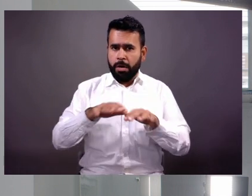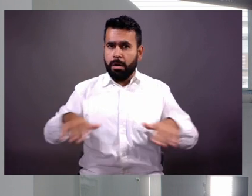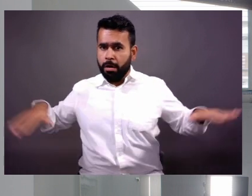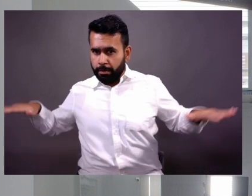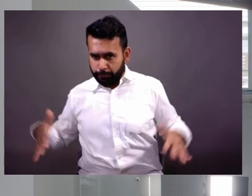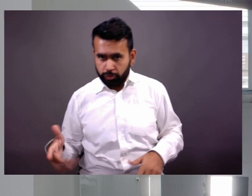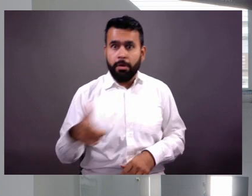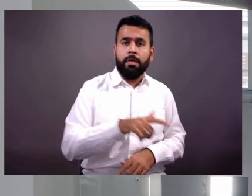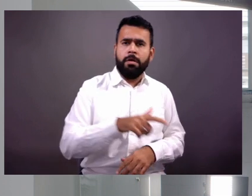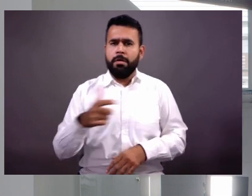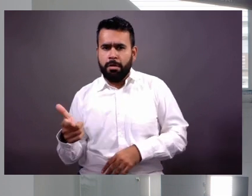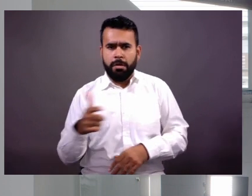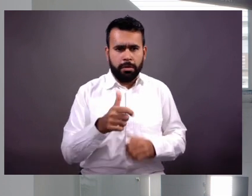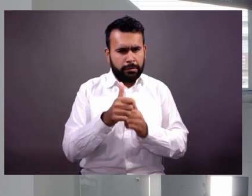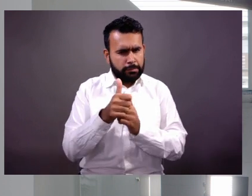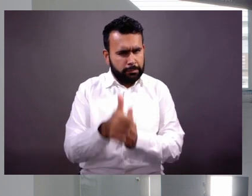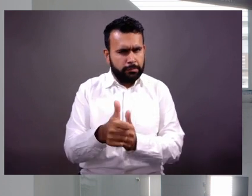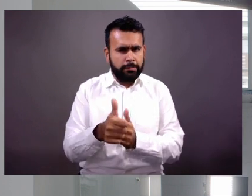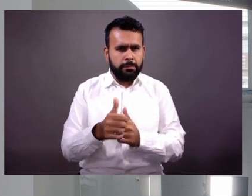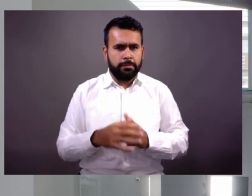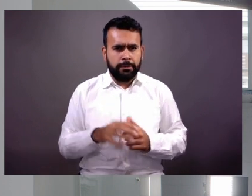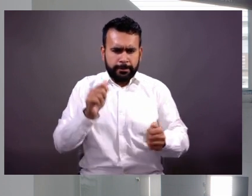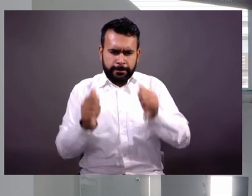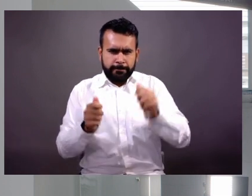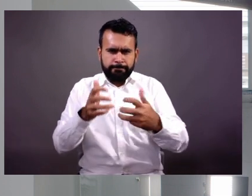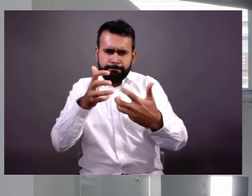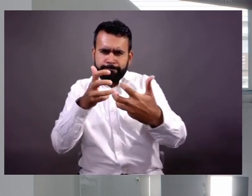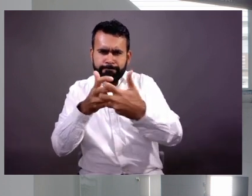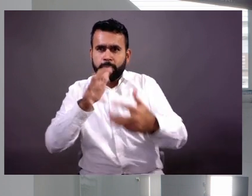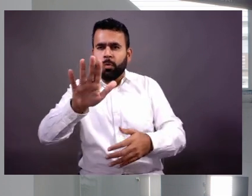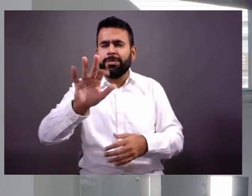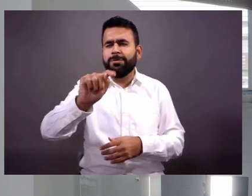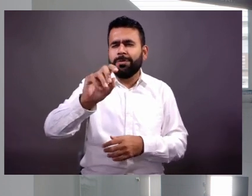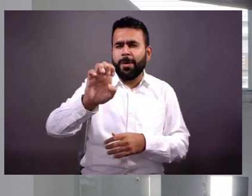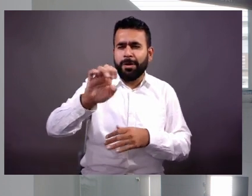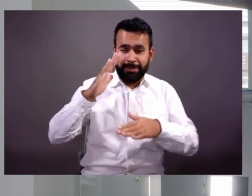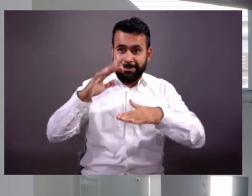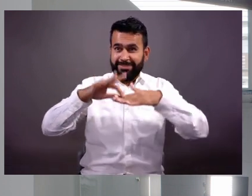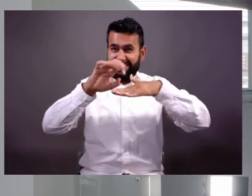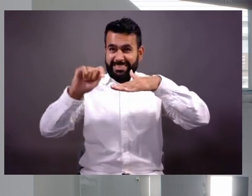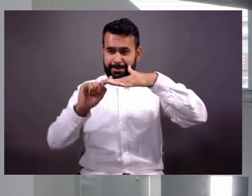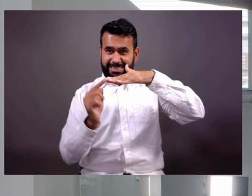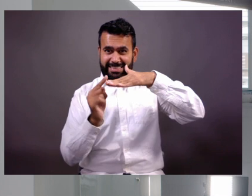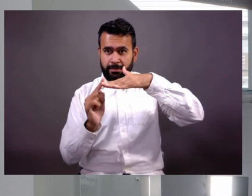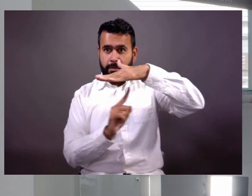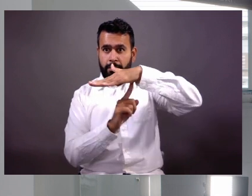1 to the switch, I'm pivoting. Step on your toes to your